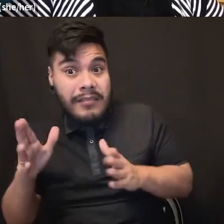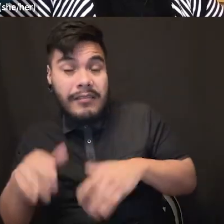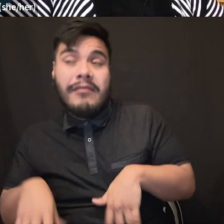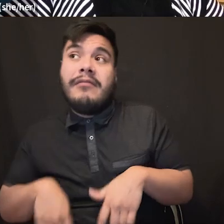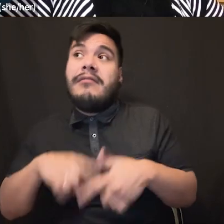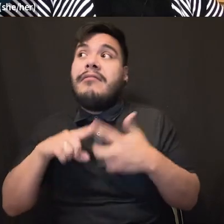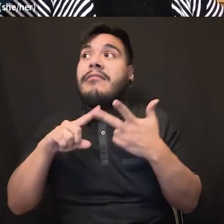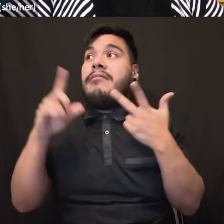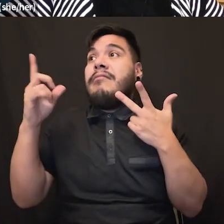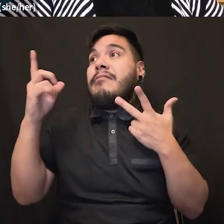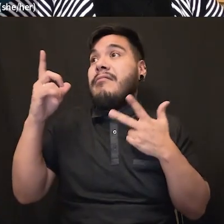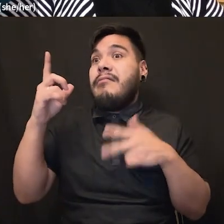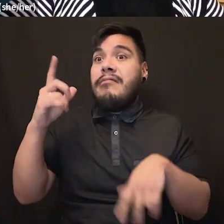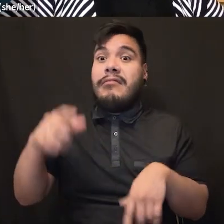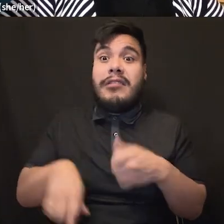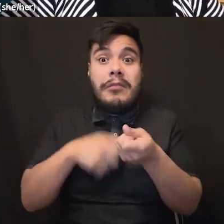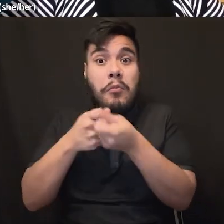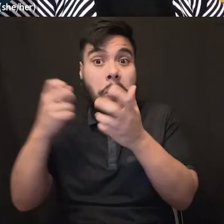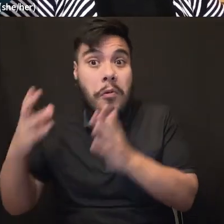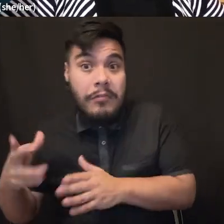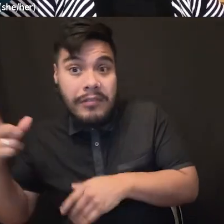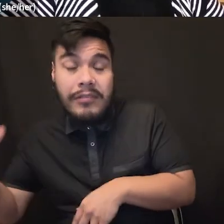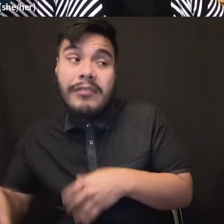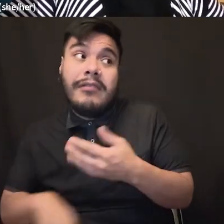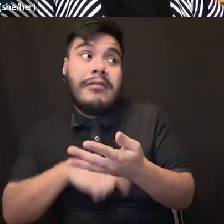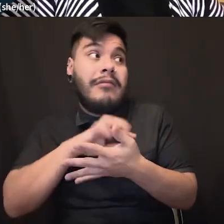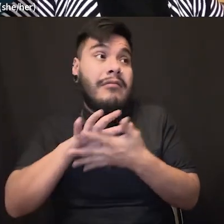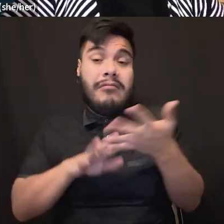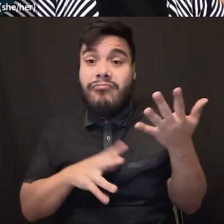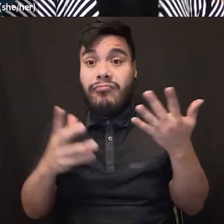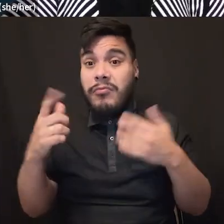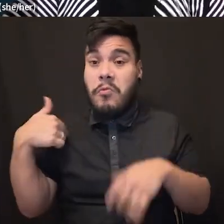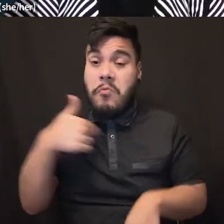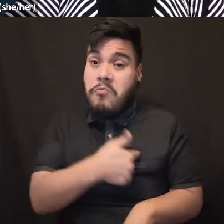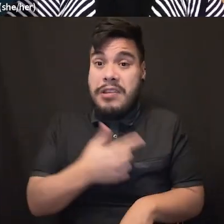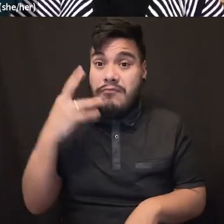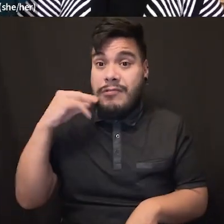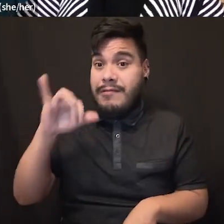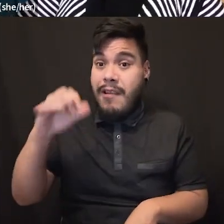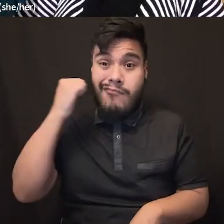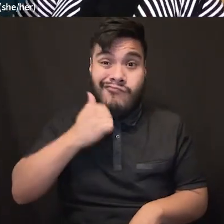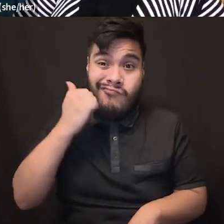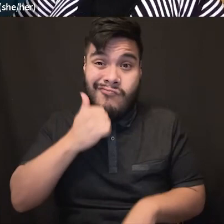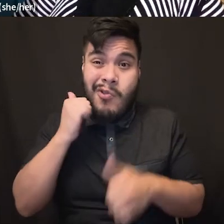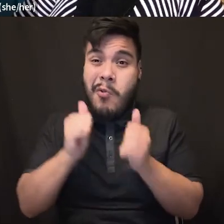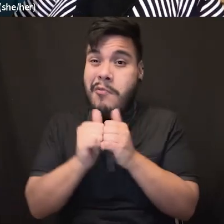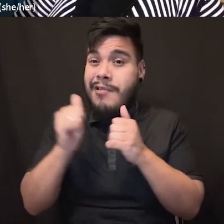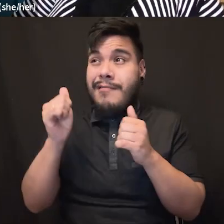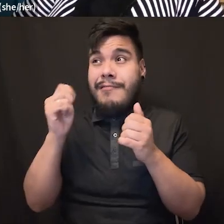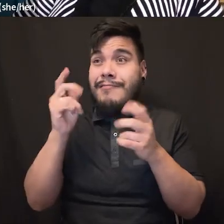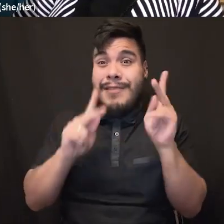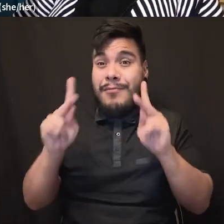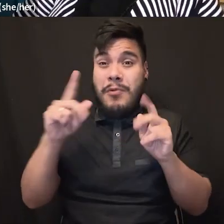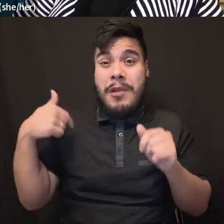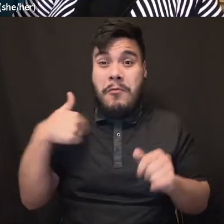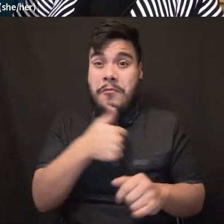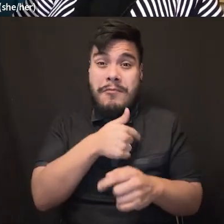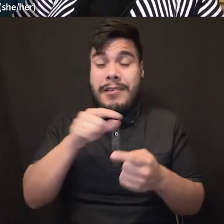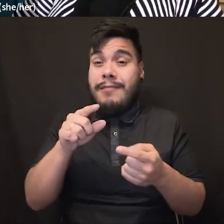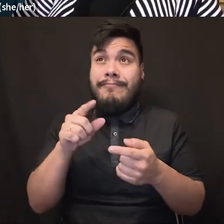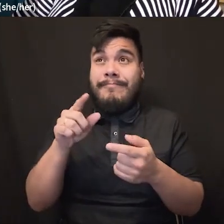love interest. We're all going through that every day in different ways with all the people we relate with.